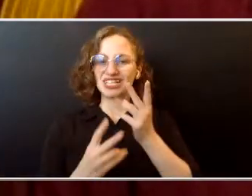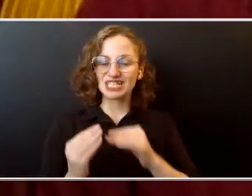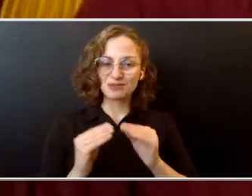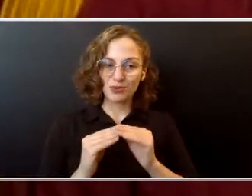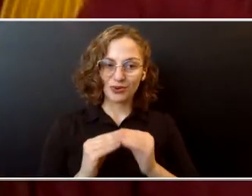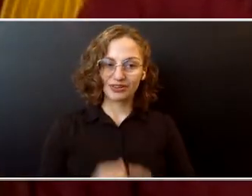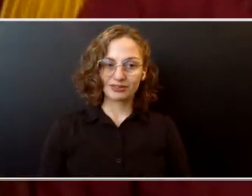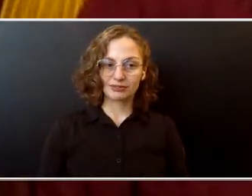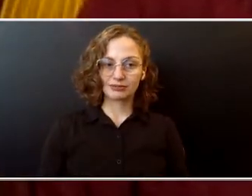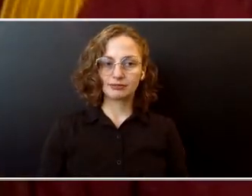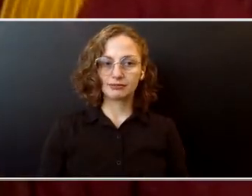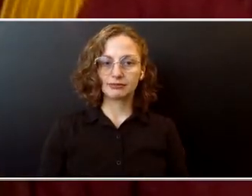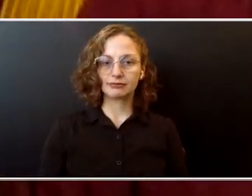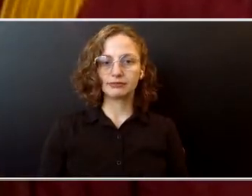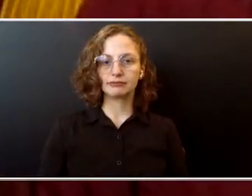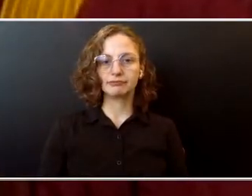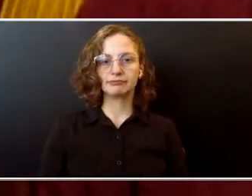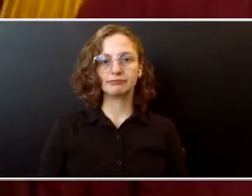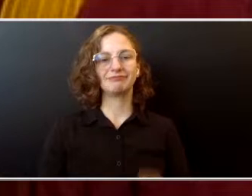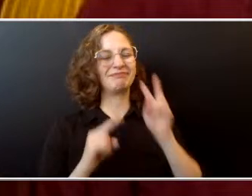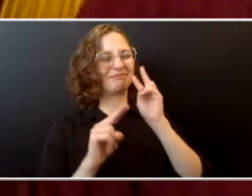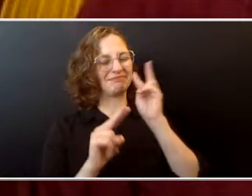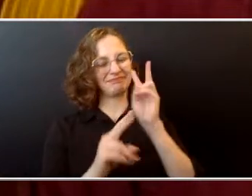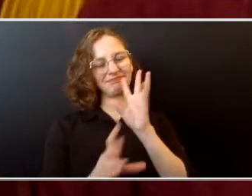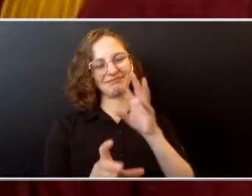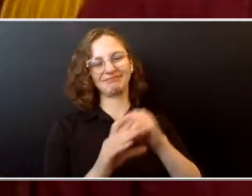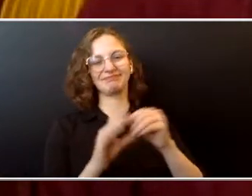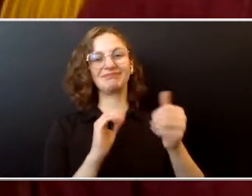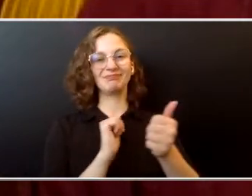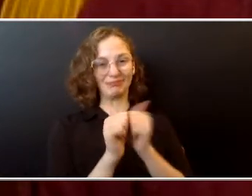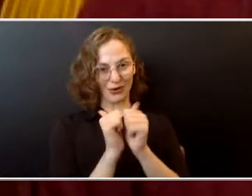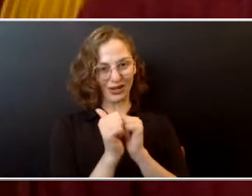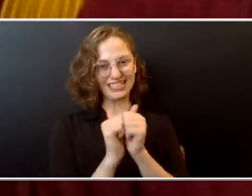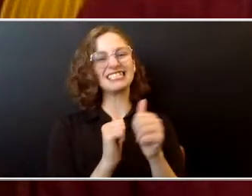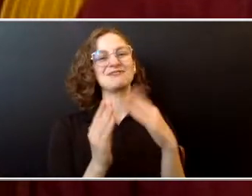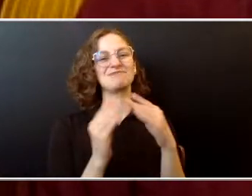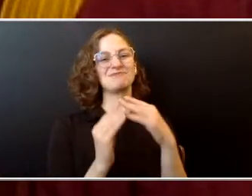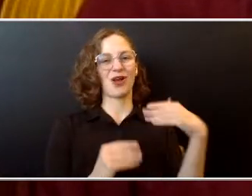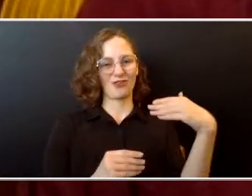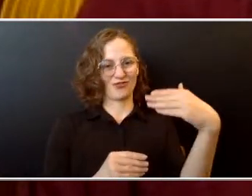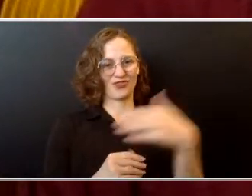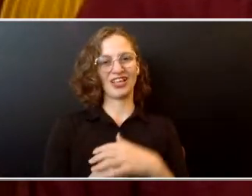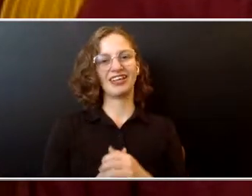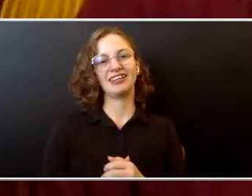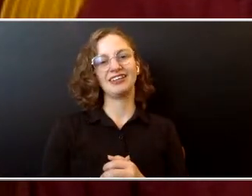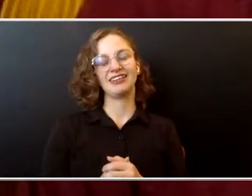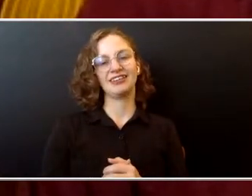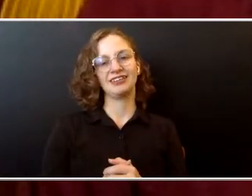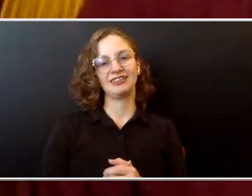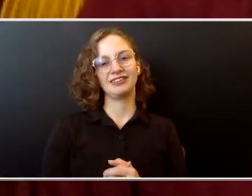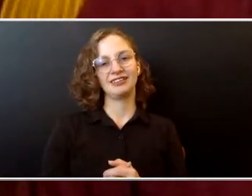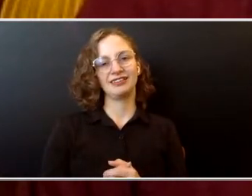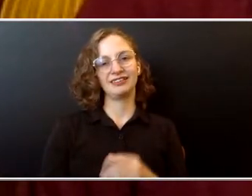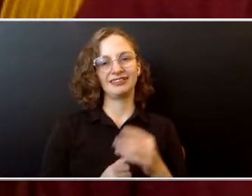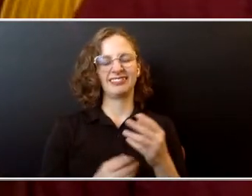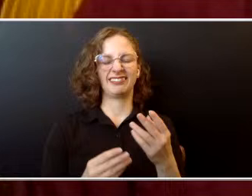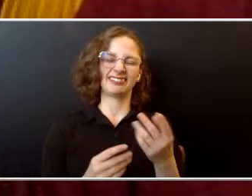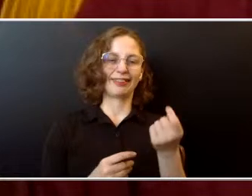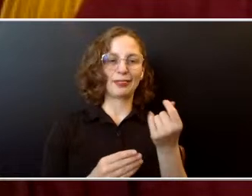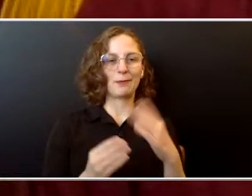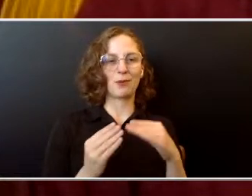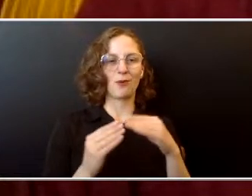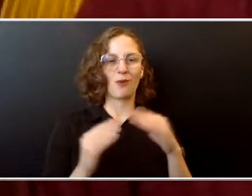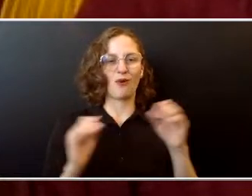I'm looking forward to doing sport more often and a little bit more exercise